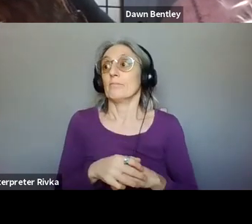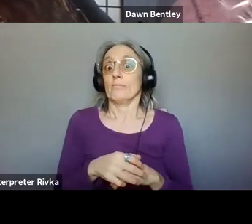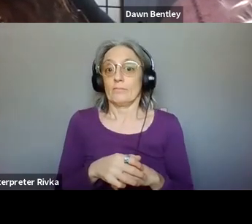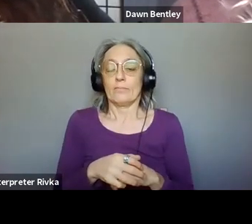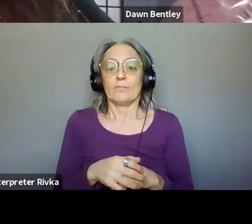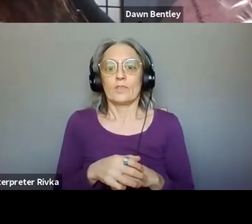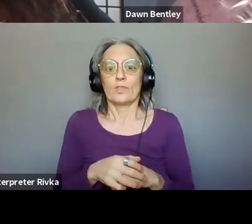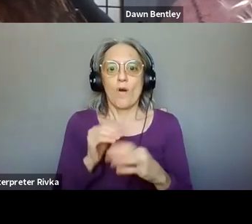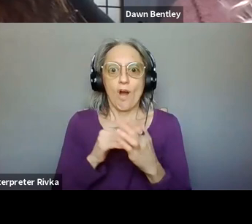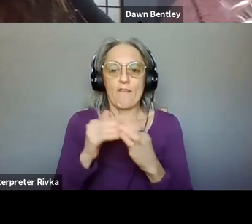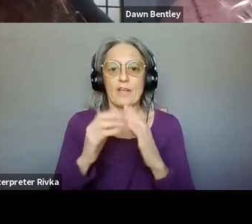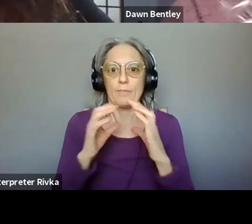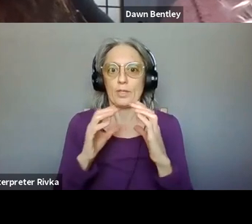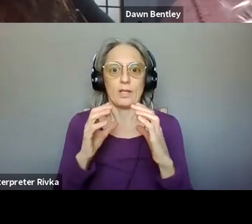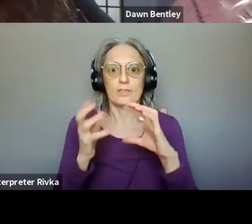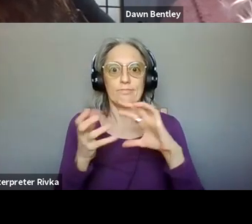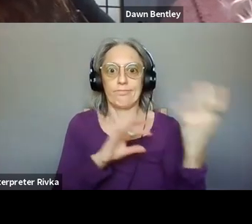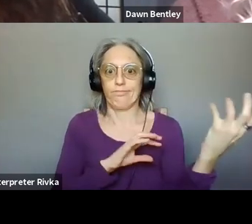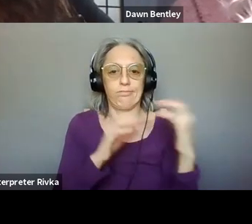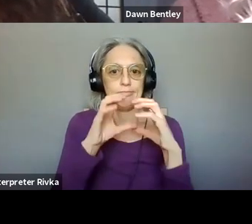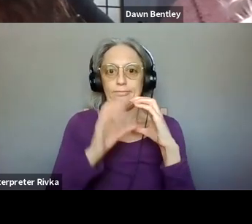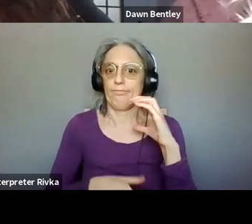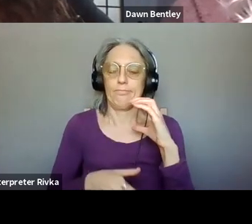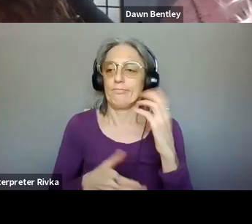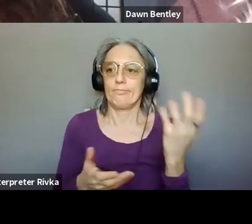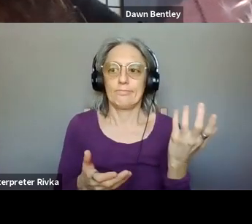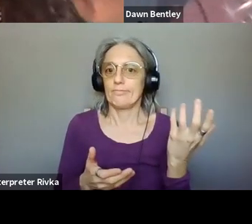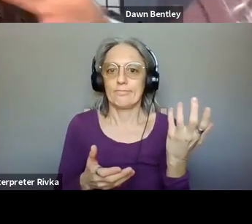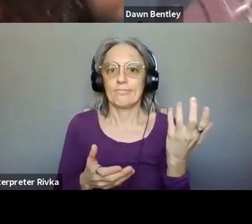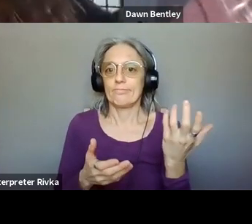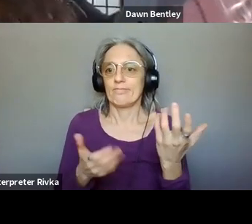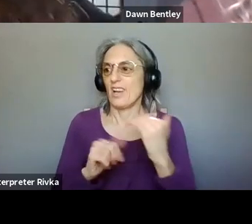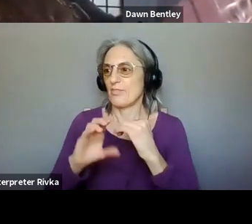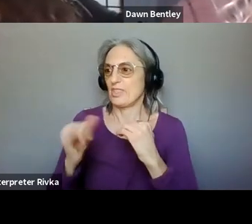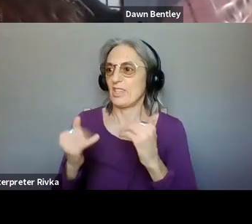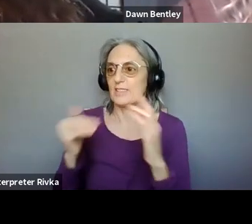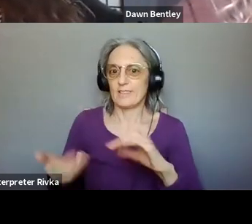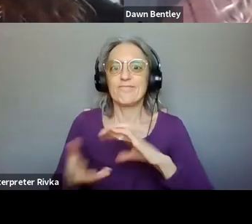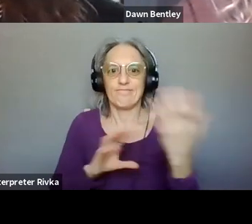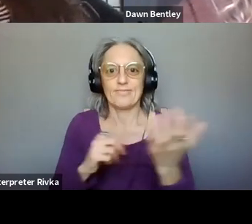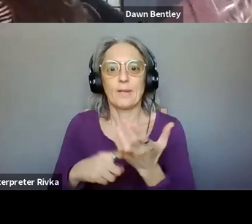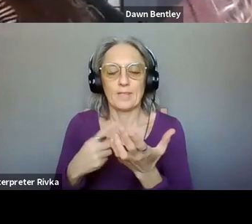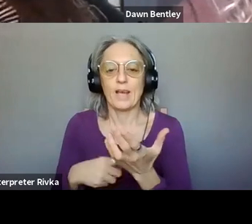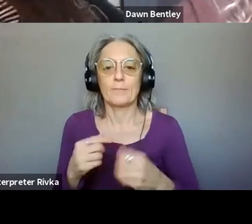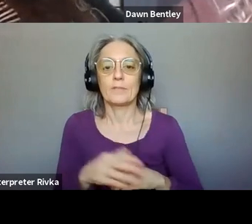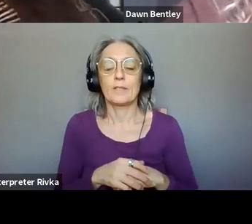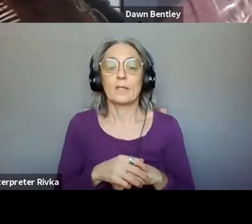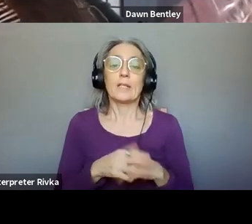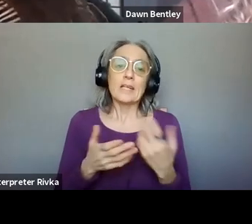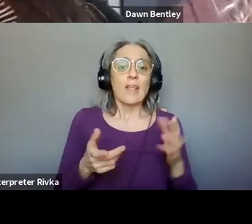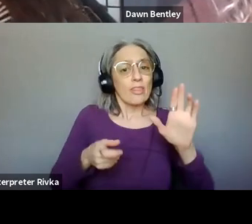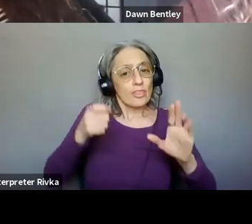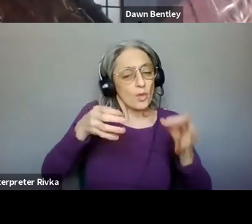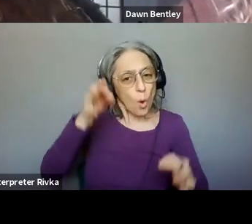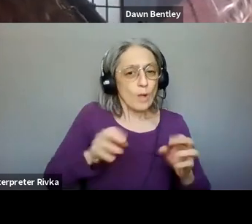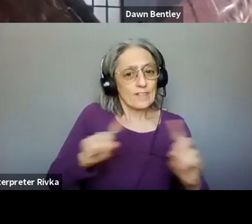like breakdowns in communications and understanding with people involved in the criminal justice system. I wouldn't say from the perspective of a court involved in the justice system,